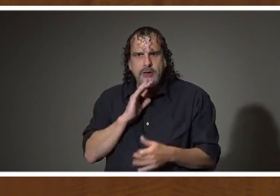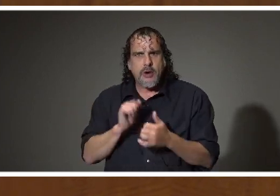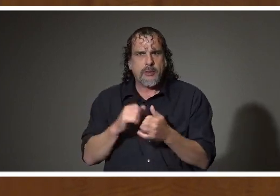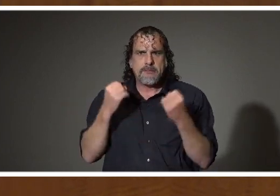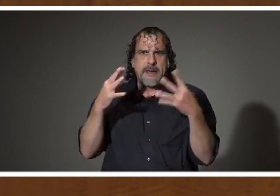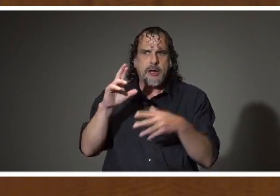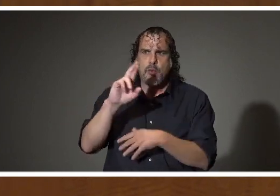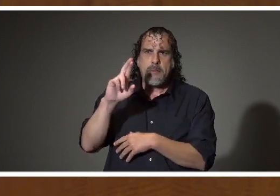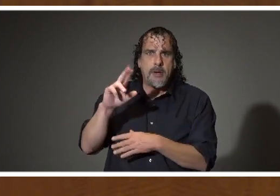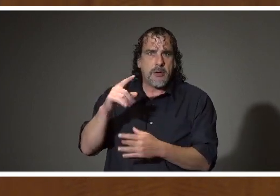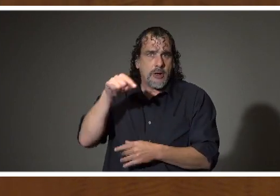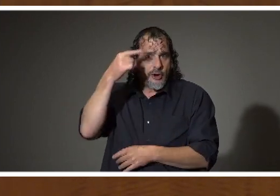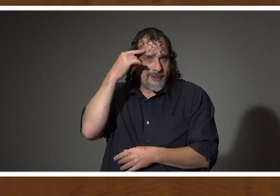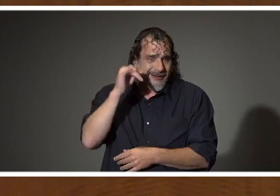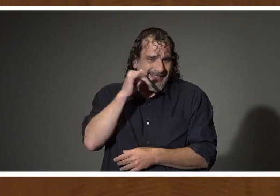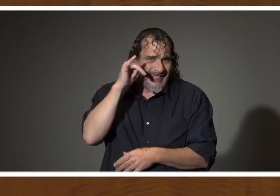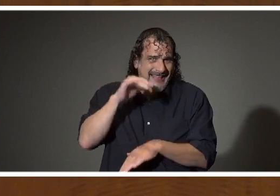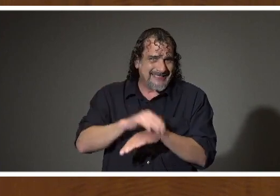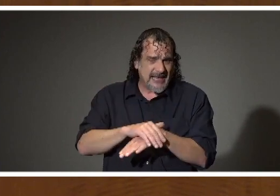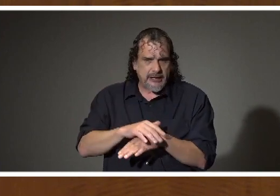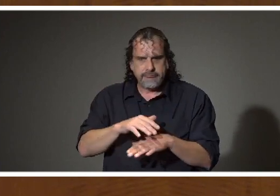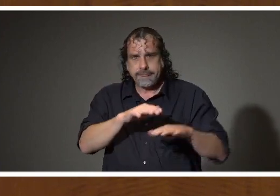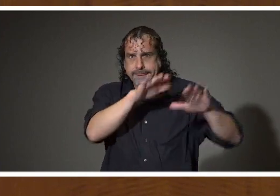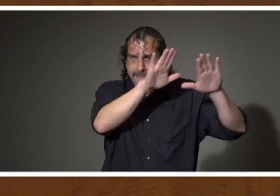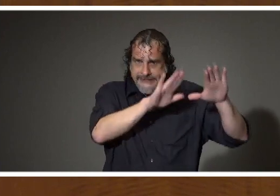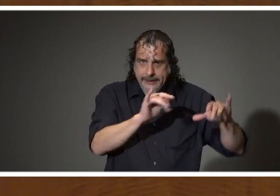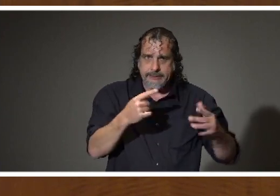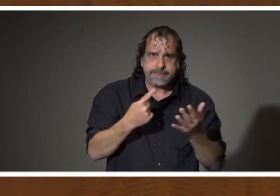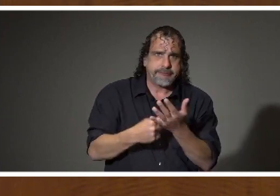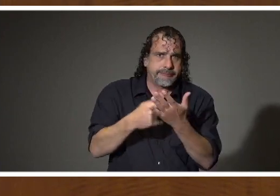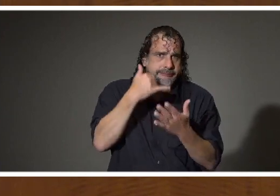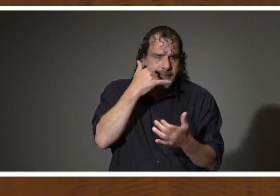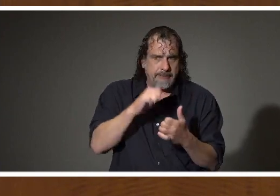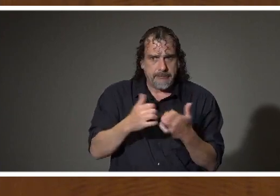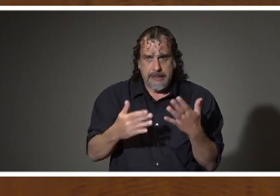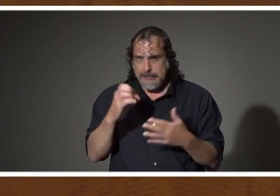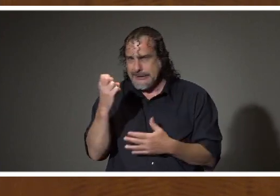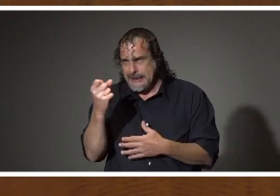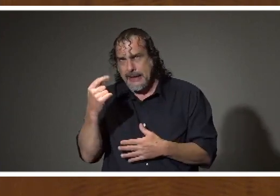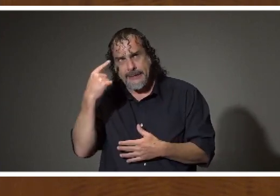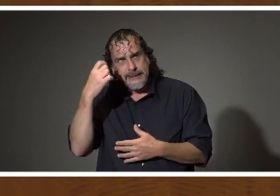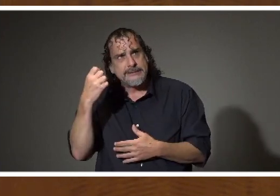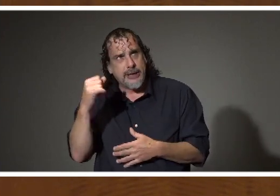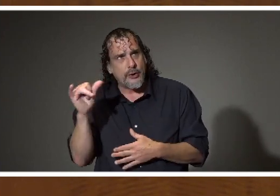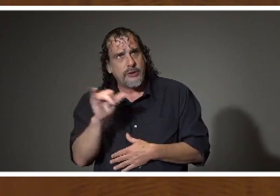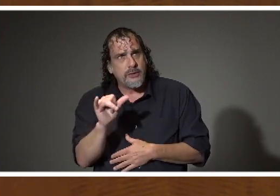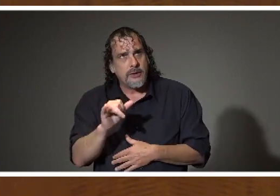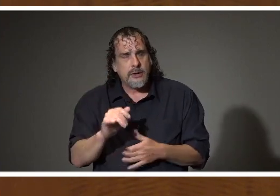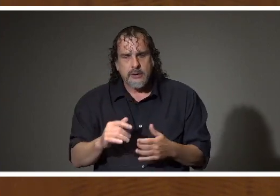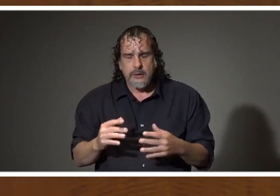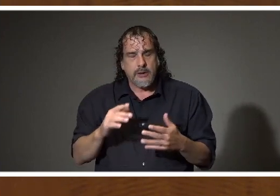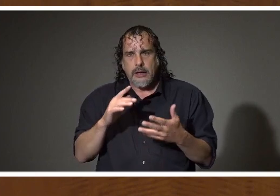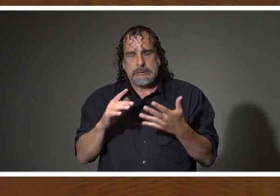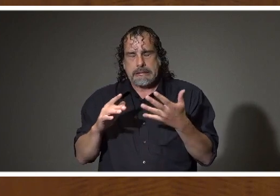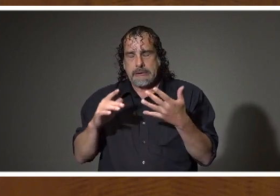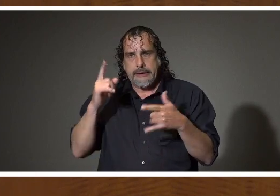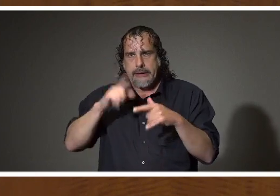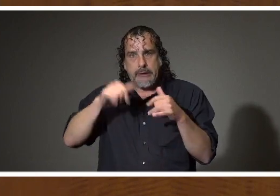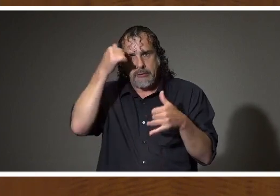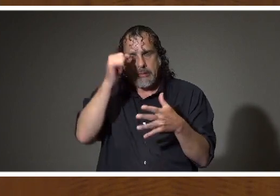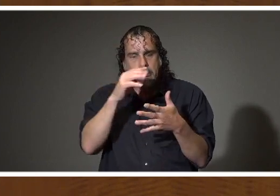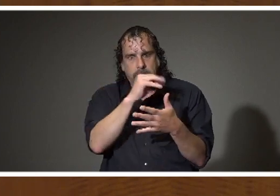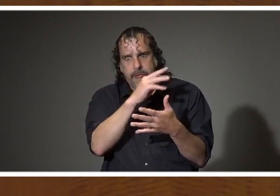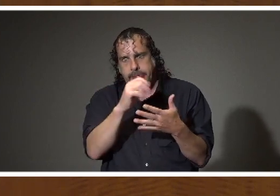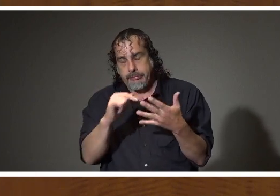again. We spoke with them on Sunday, I believe it was. We may have had a call on Saturday as well. The days are kind of running together, but yes,